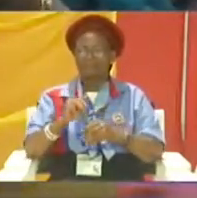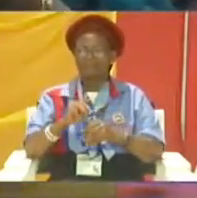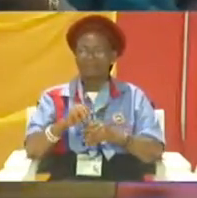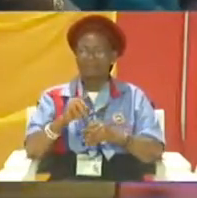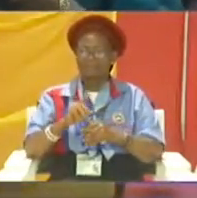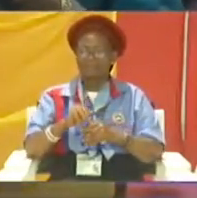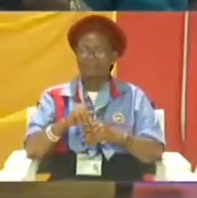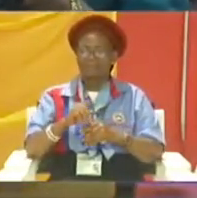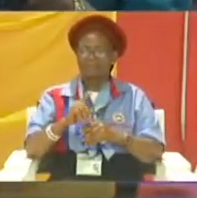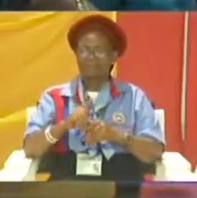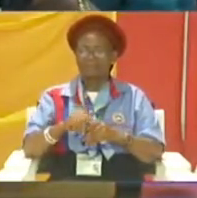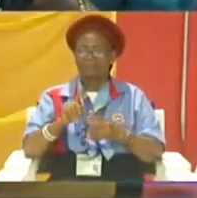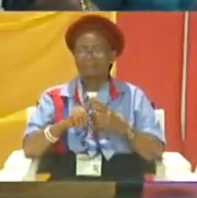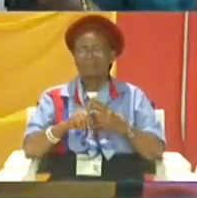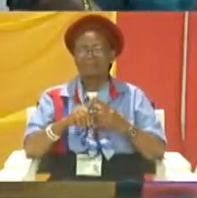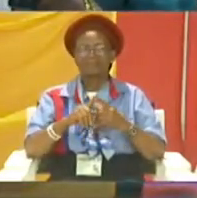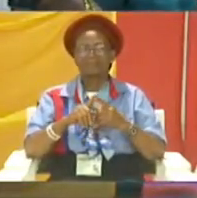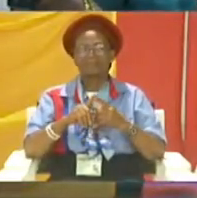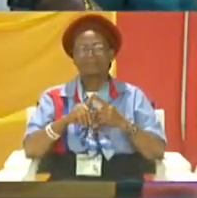Pray.